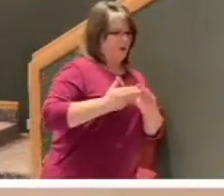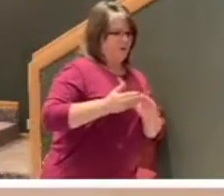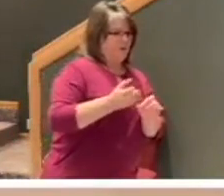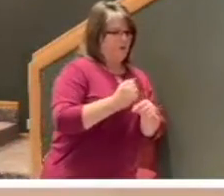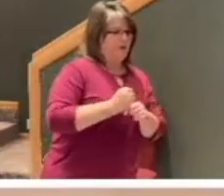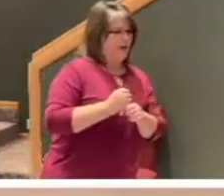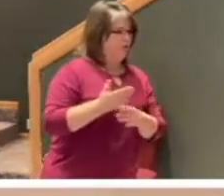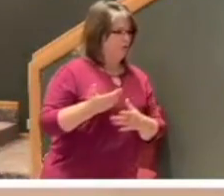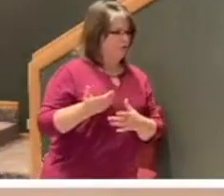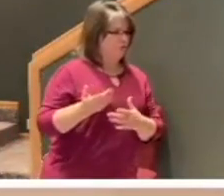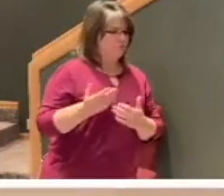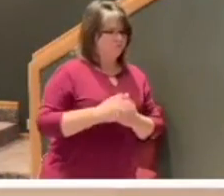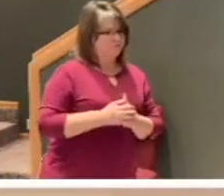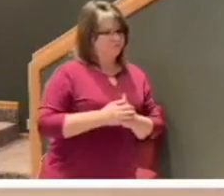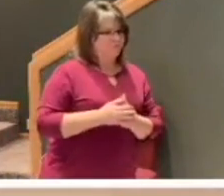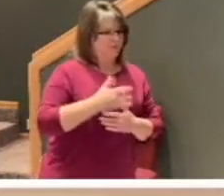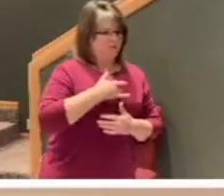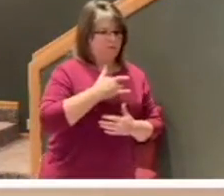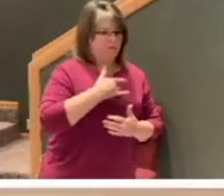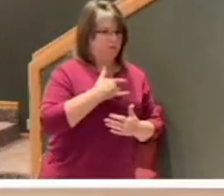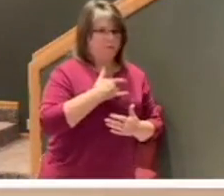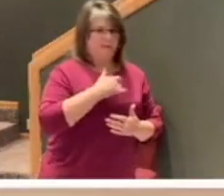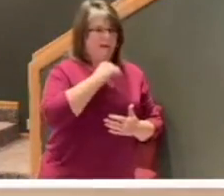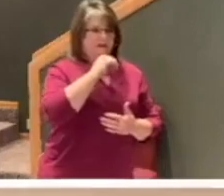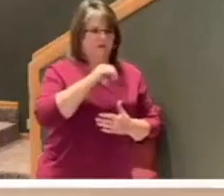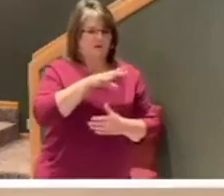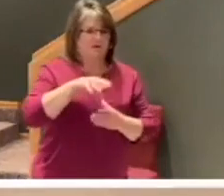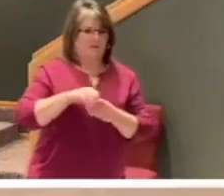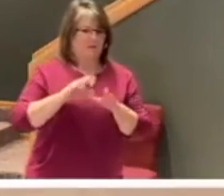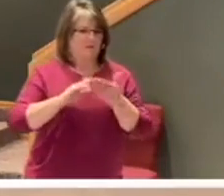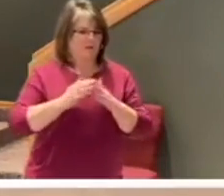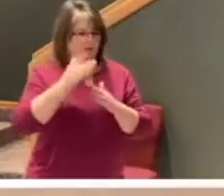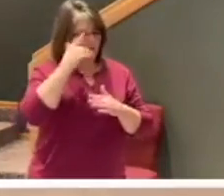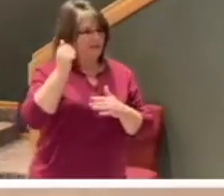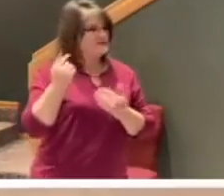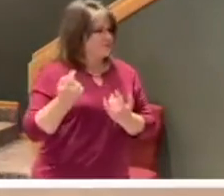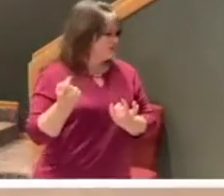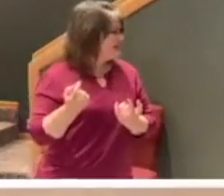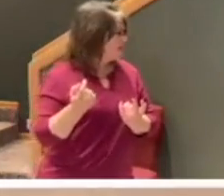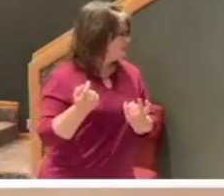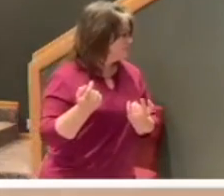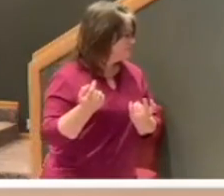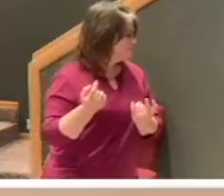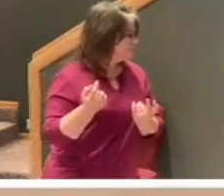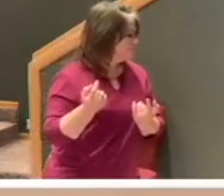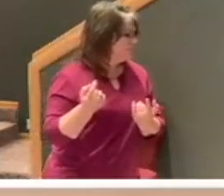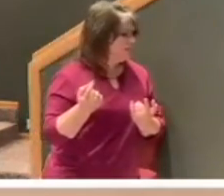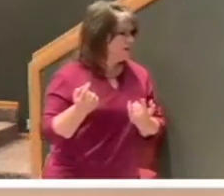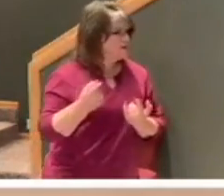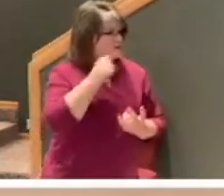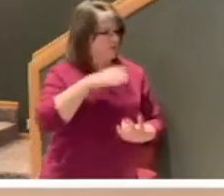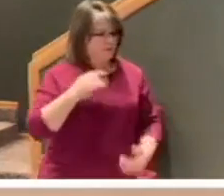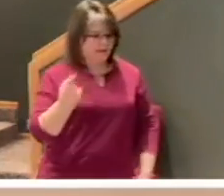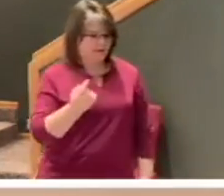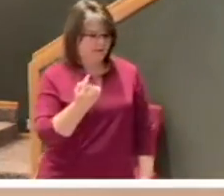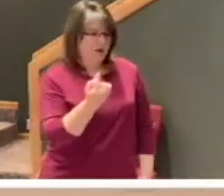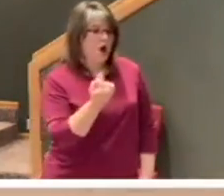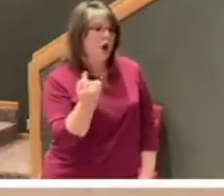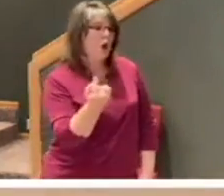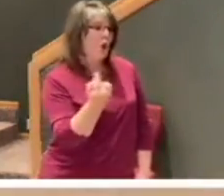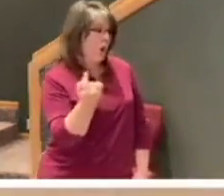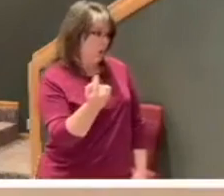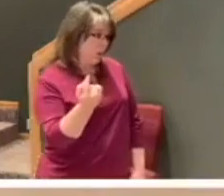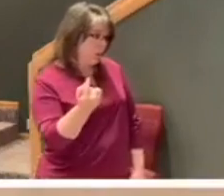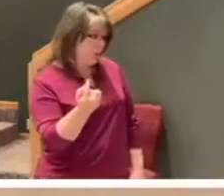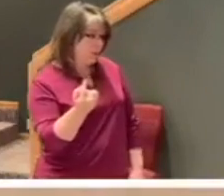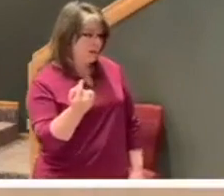her feel like they're not part of the community because of her sin. And so she comes out alone